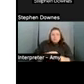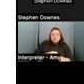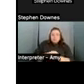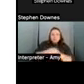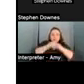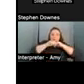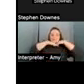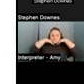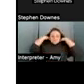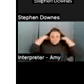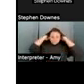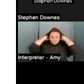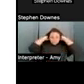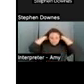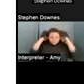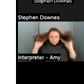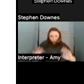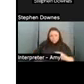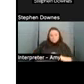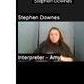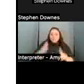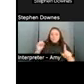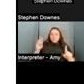yeah it might have taken it over i wonder